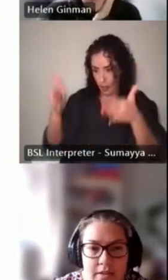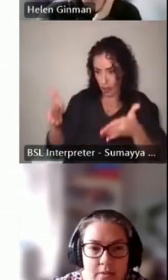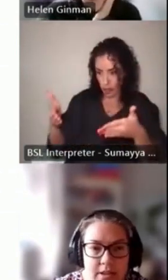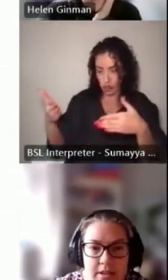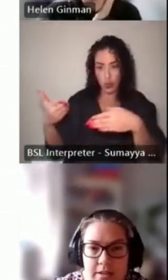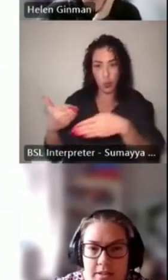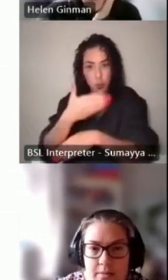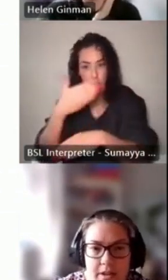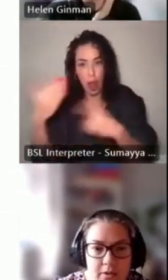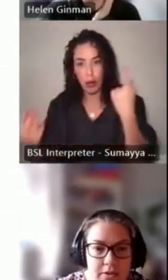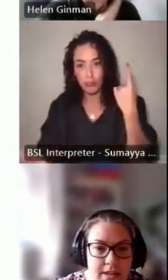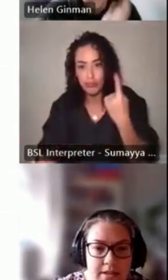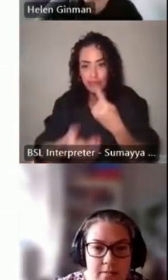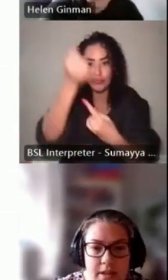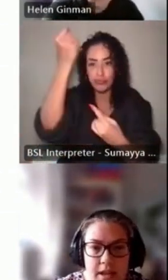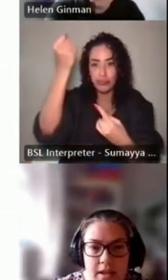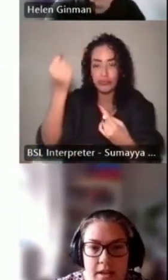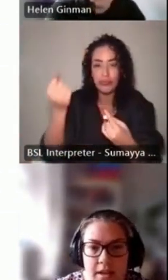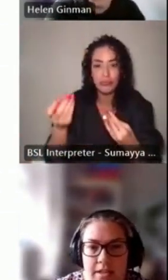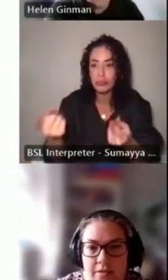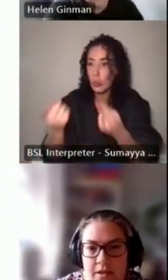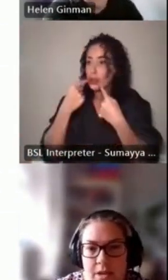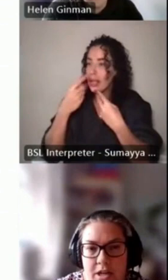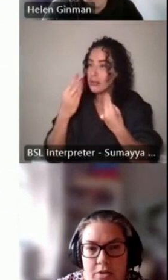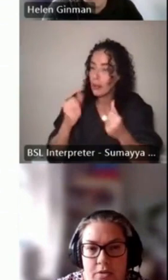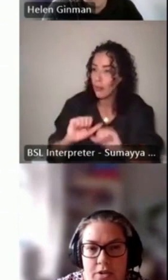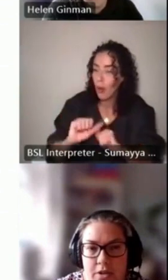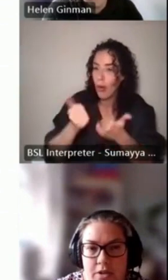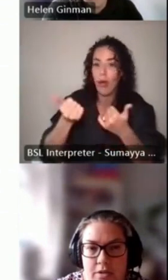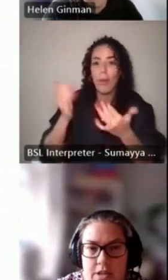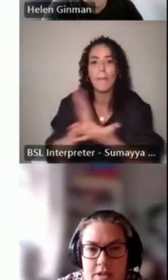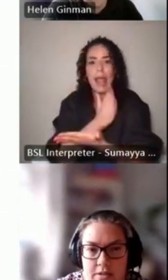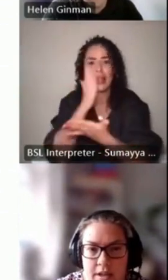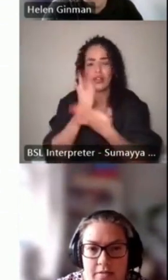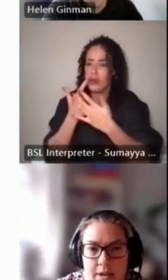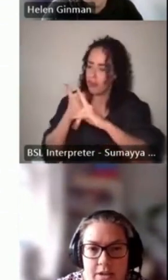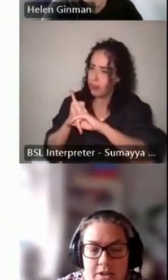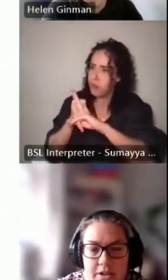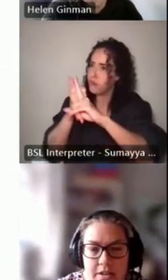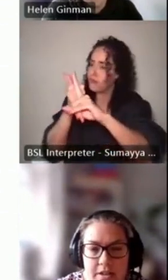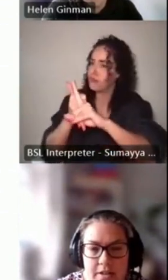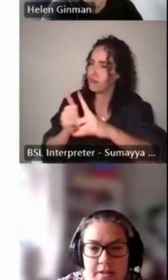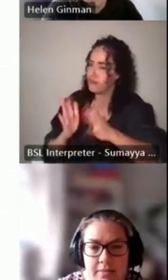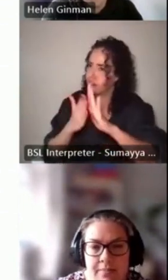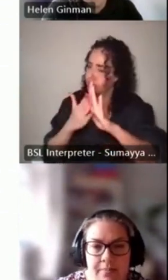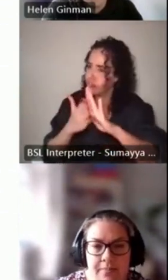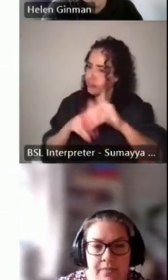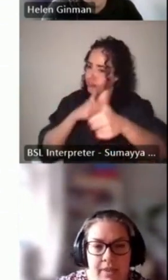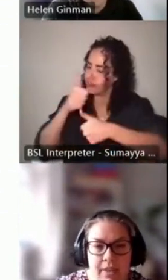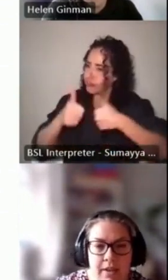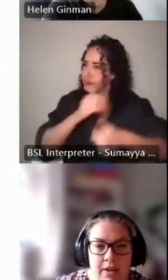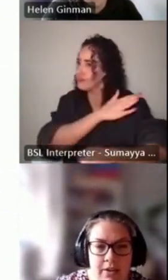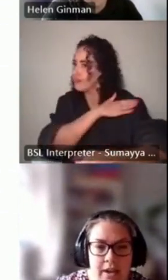appreciate that someone's done something or said something. Definitely make sure to use affirmations.